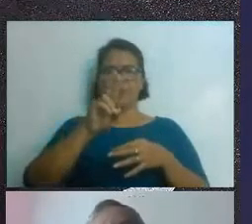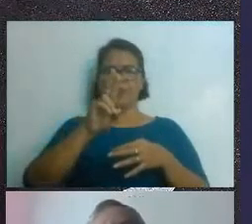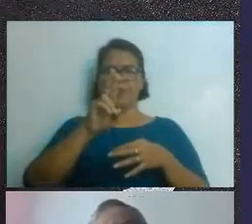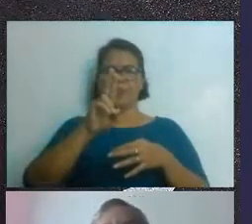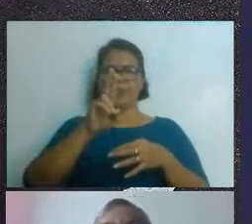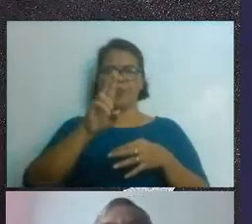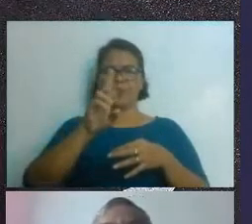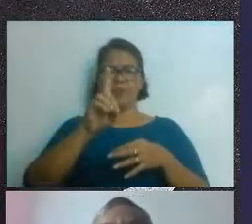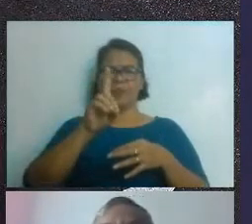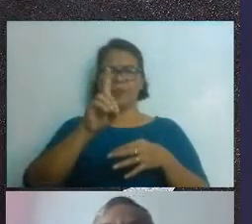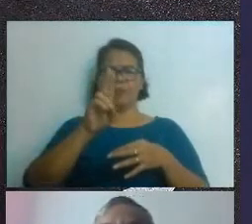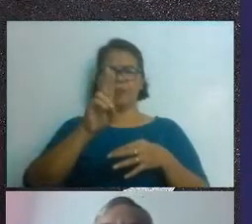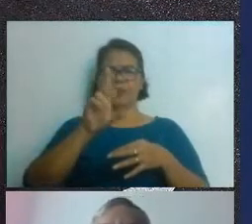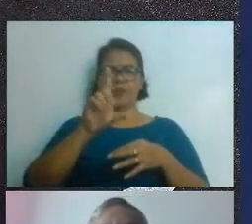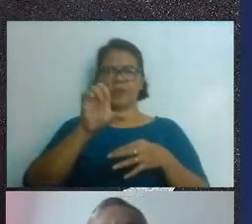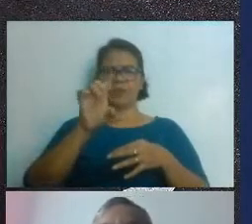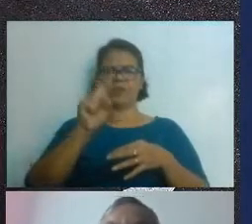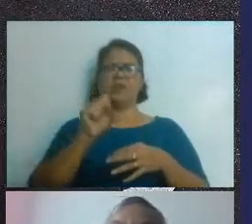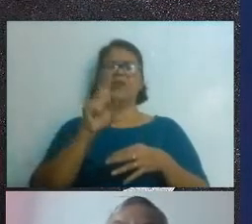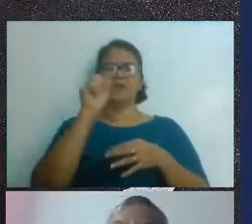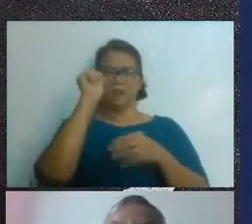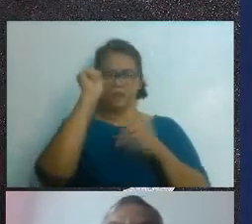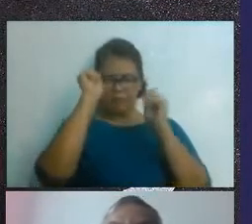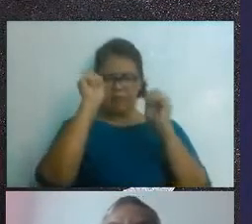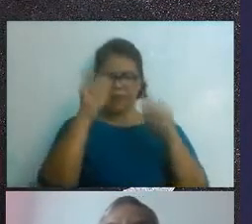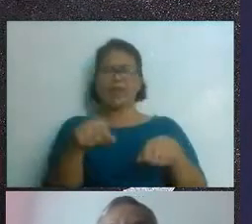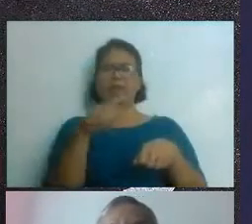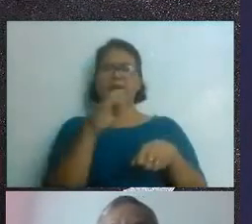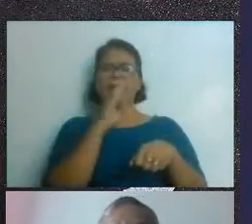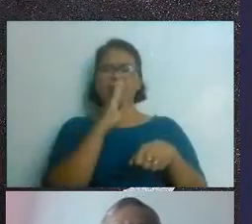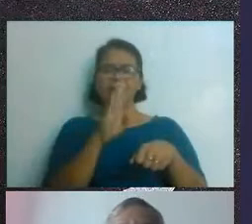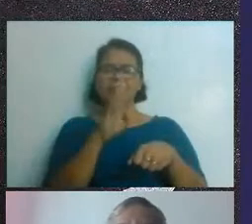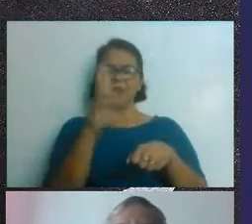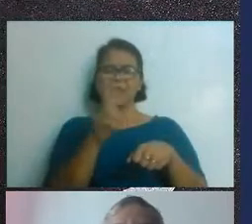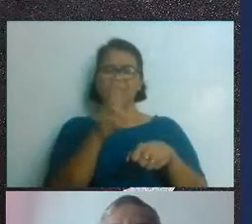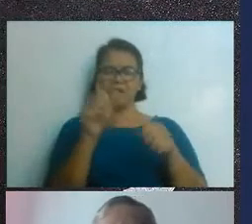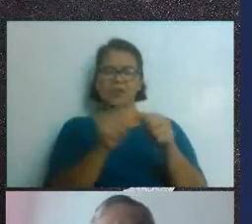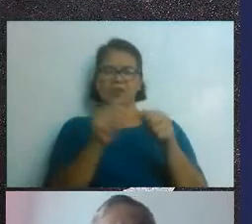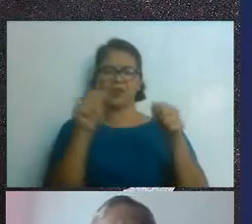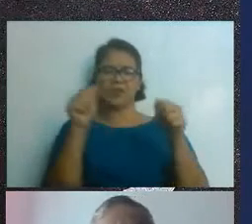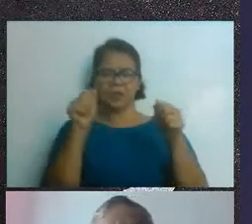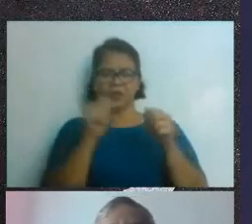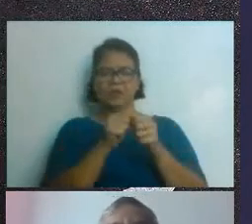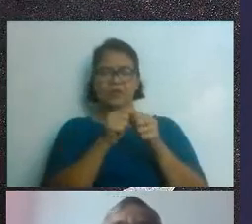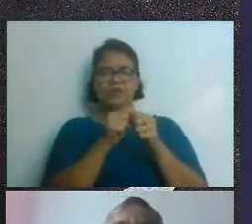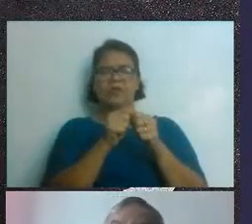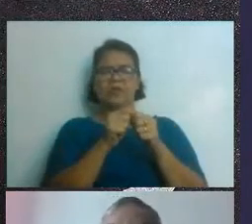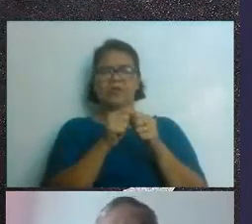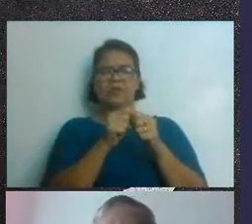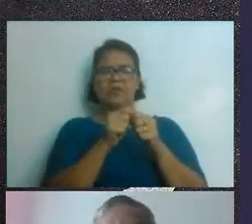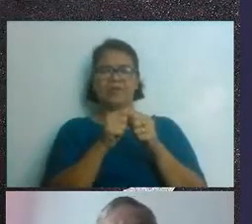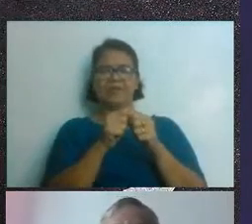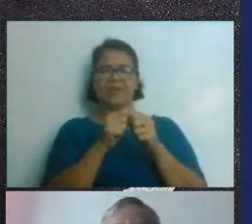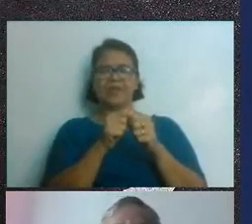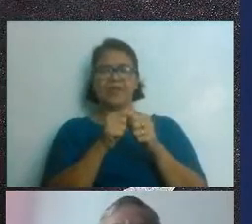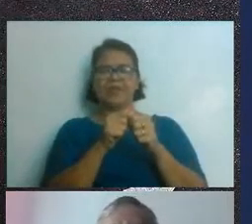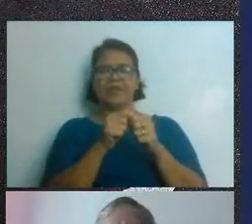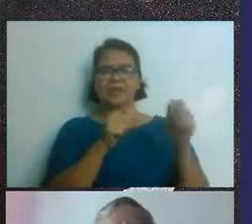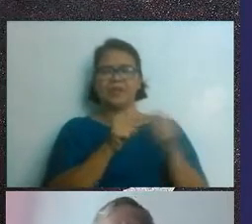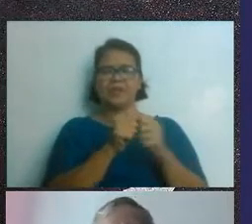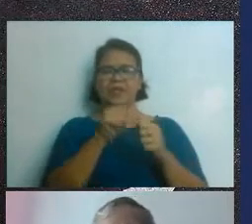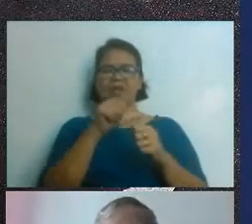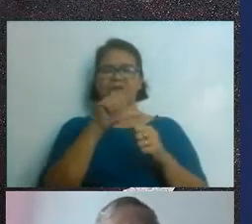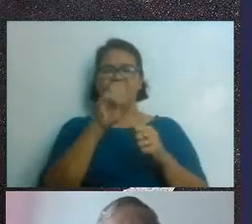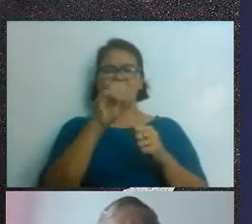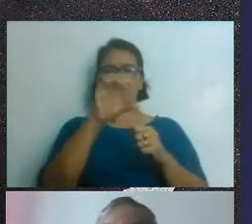school officials when they have collaborations with their own local stations for use as